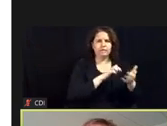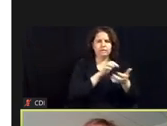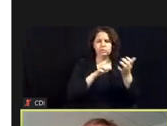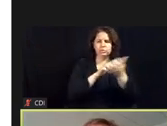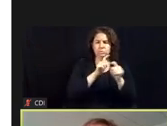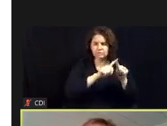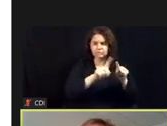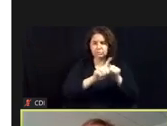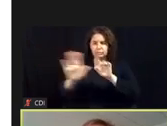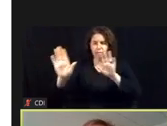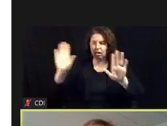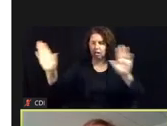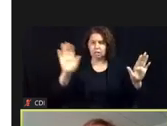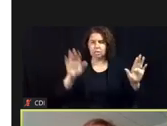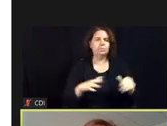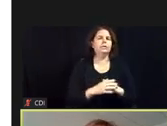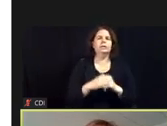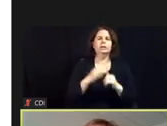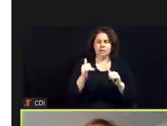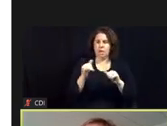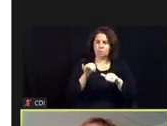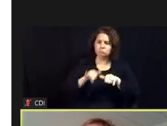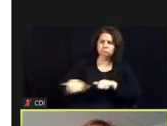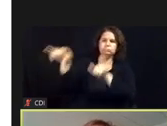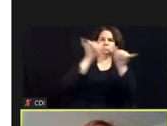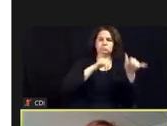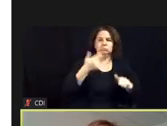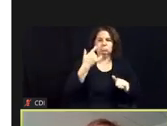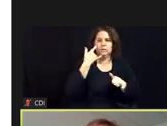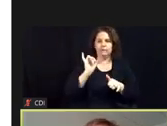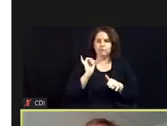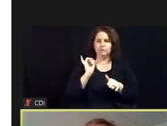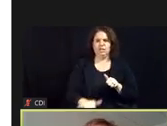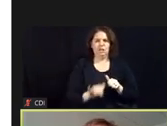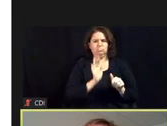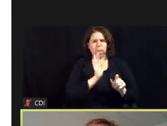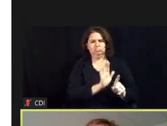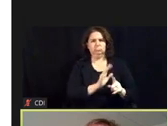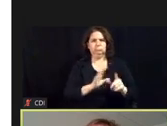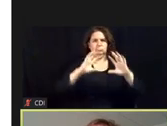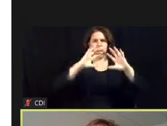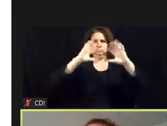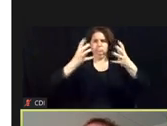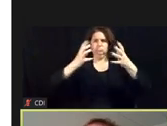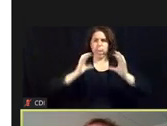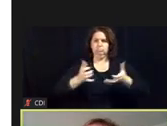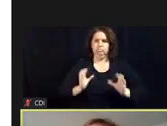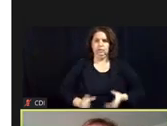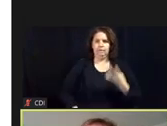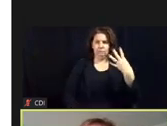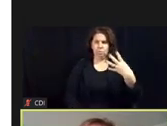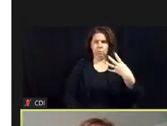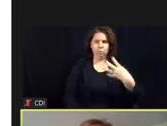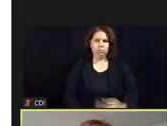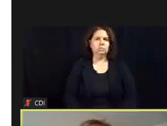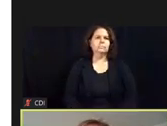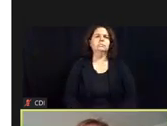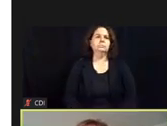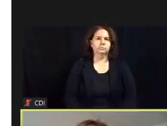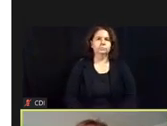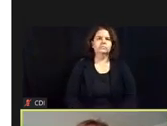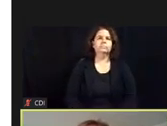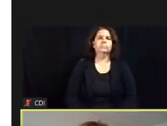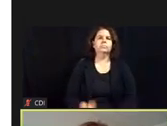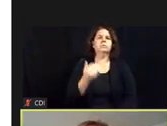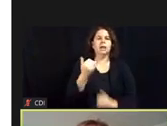to standardize that with clearer guardrails offered by the state, and counties are functioning under statewide orders. It is a